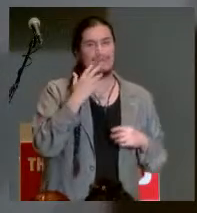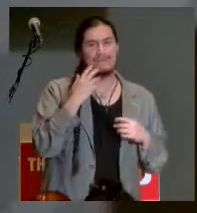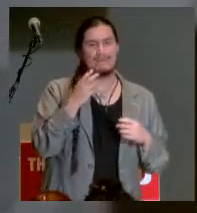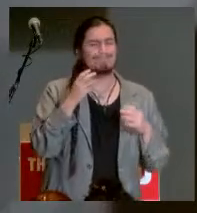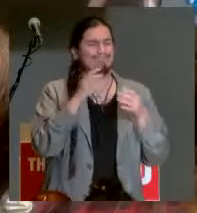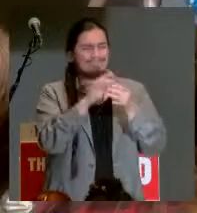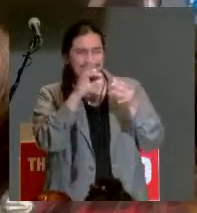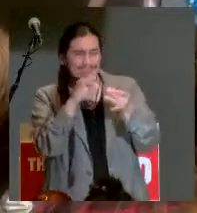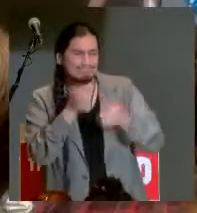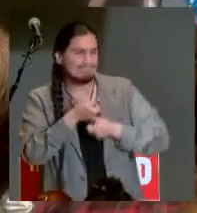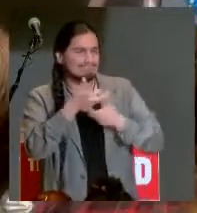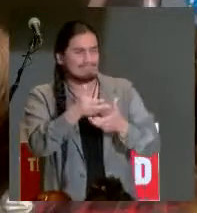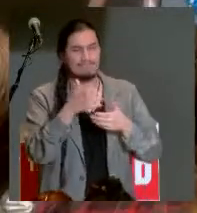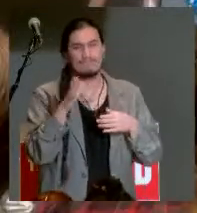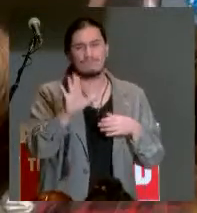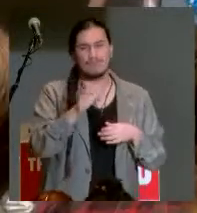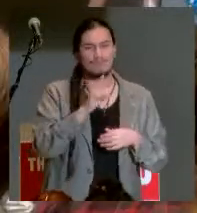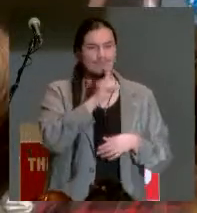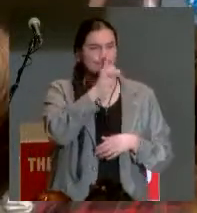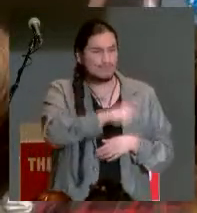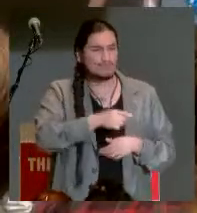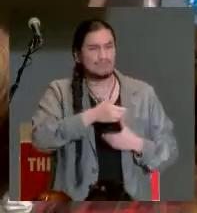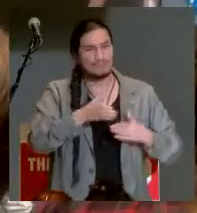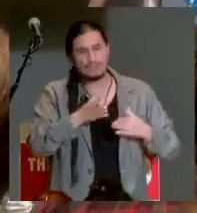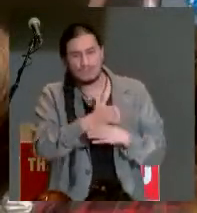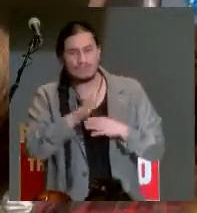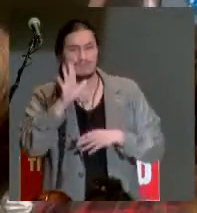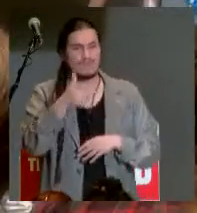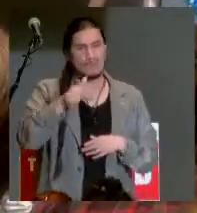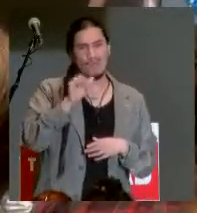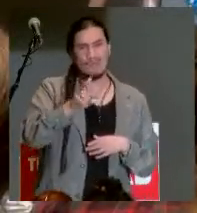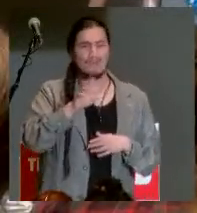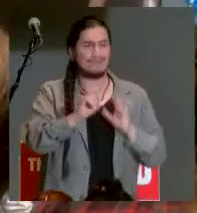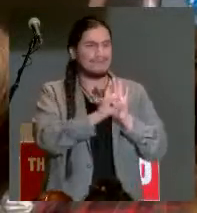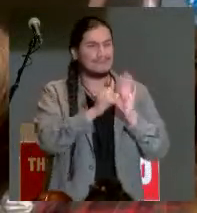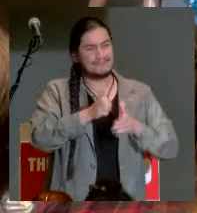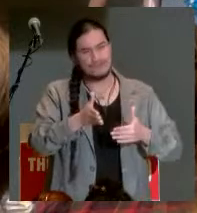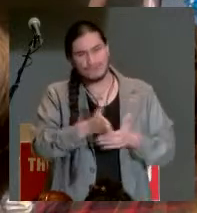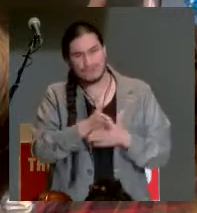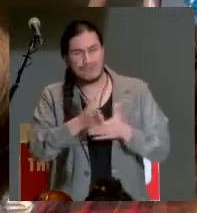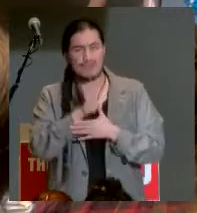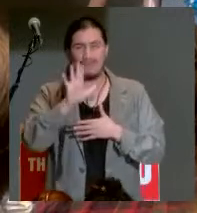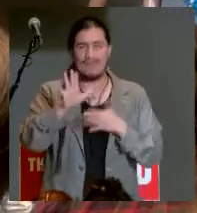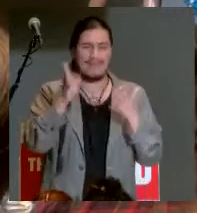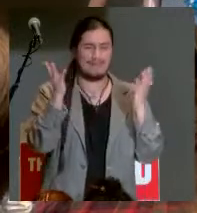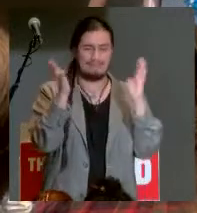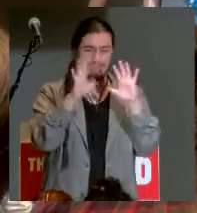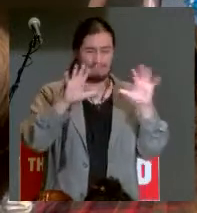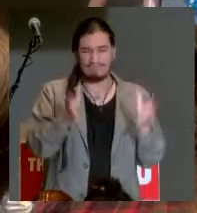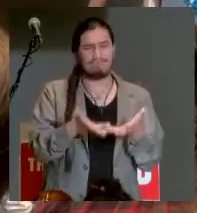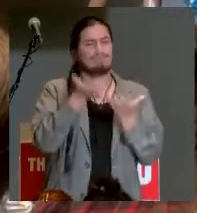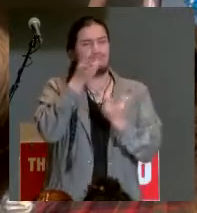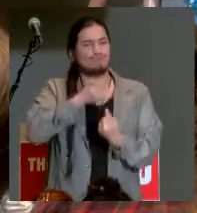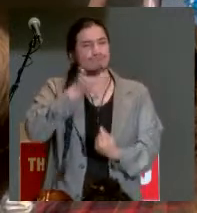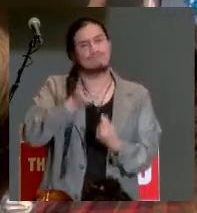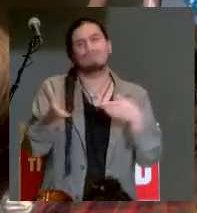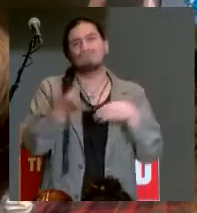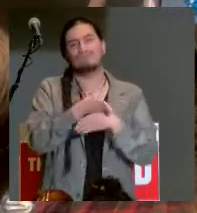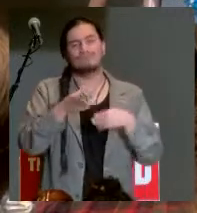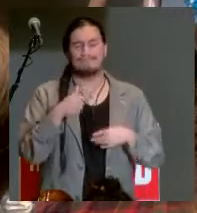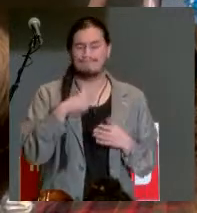and like telling their truth and their queerness and their, you know, full multidimensionality. And I was